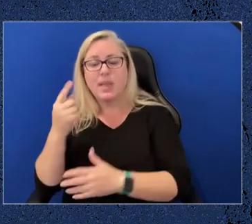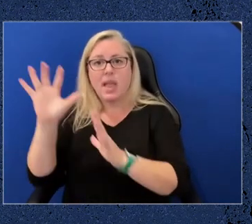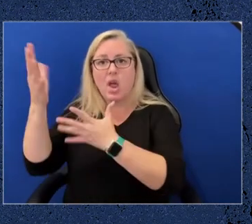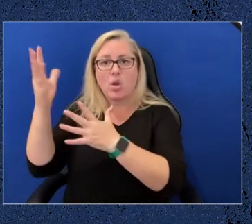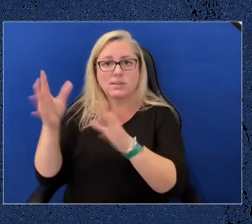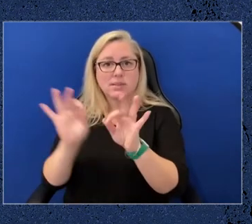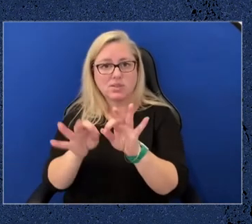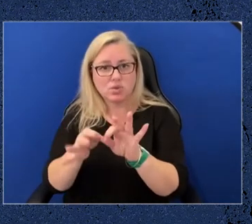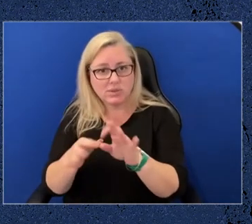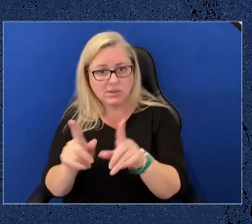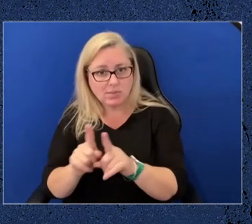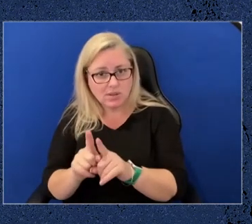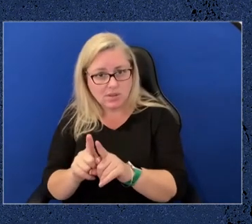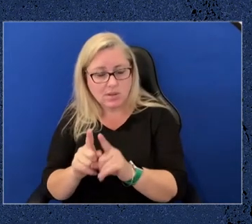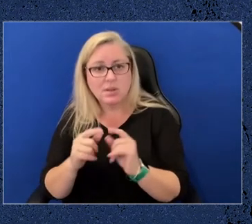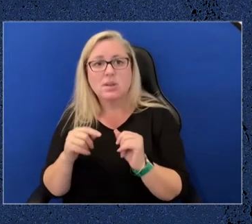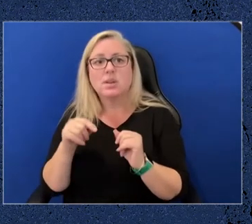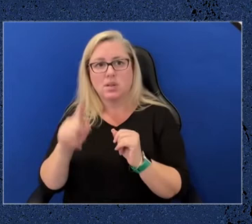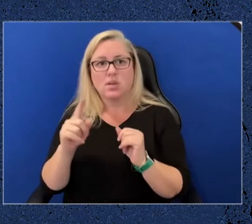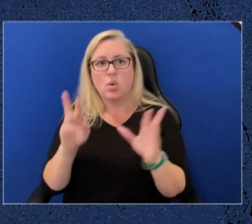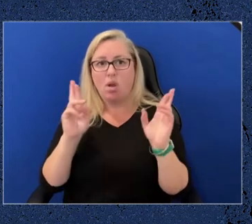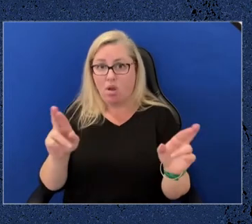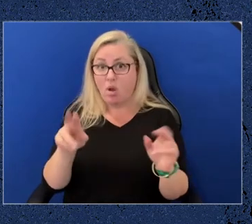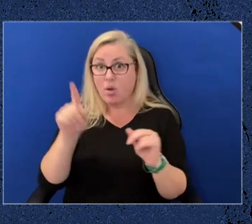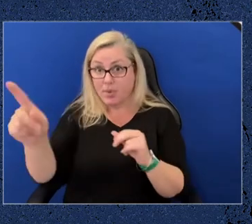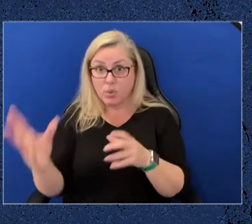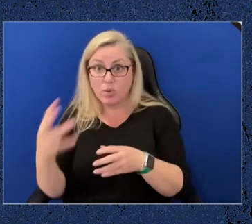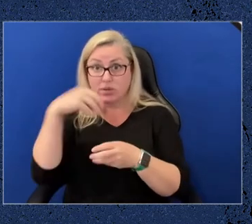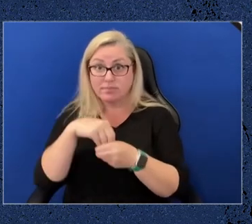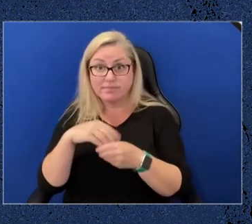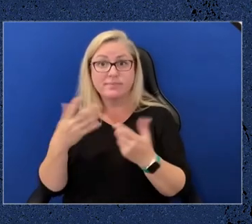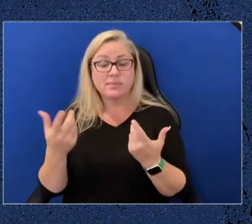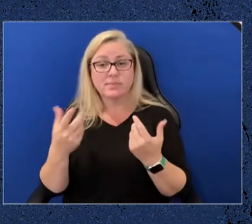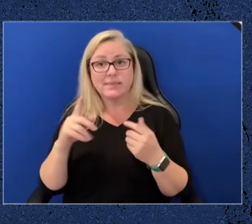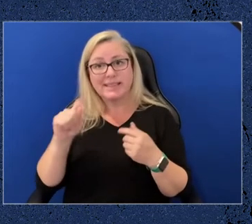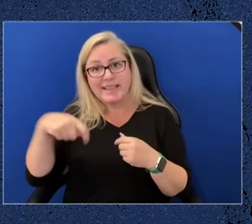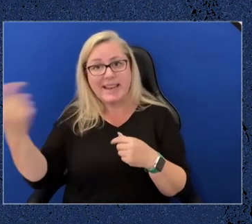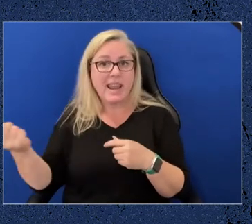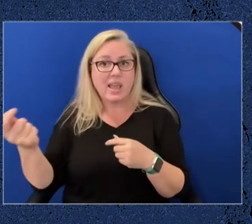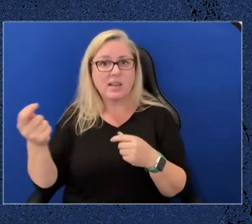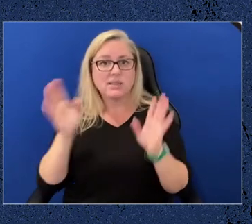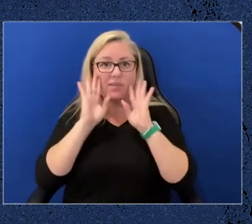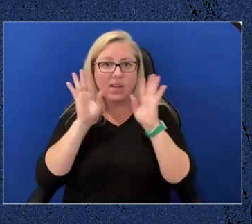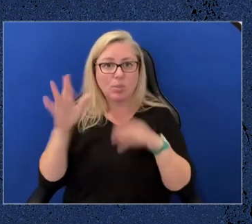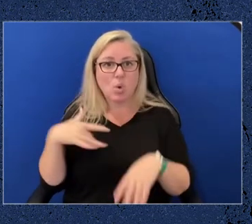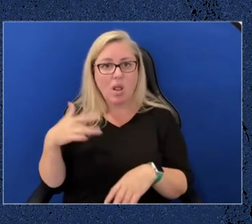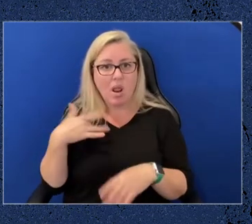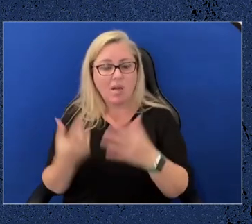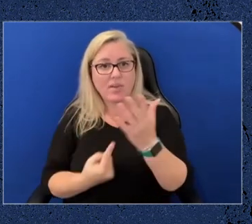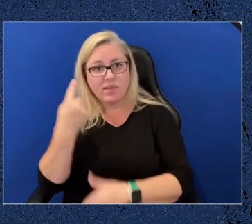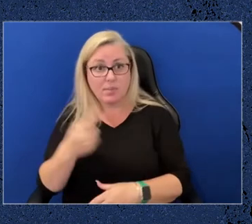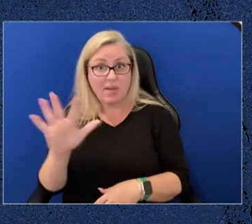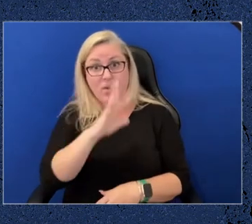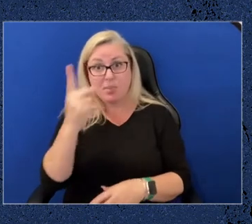interpreters. We hope that we'll join us for our next Facebook Live event, but from all of us here at Parliament